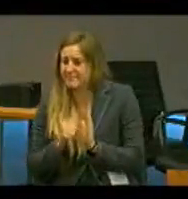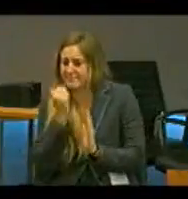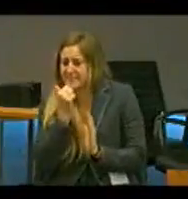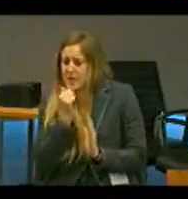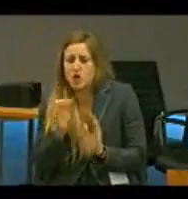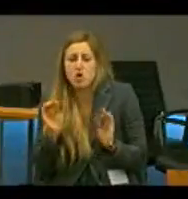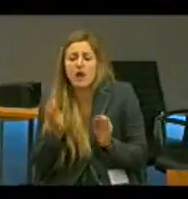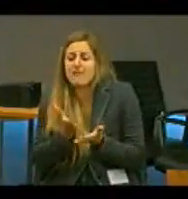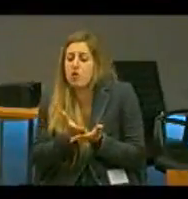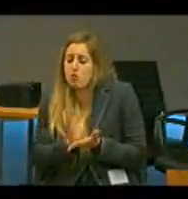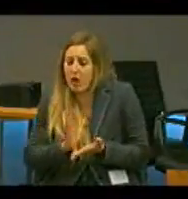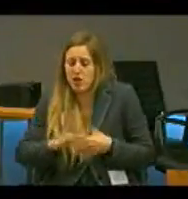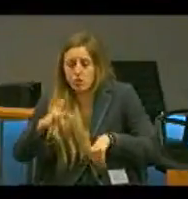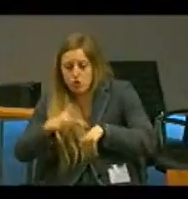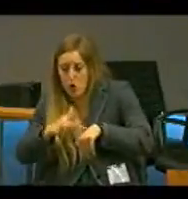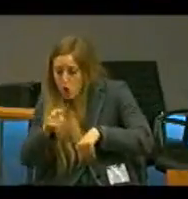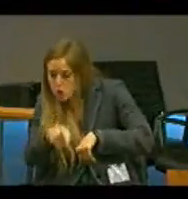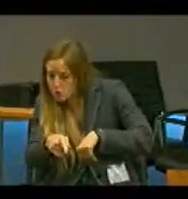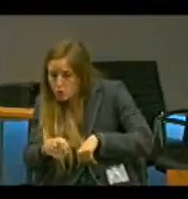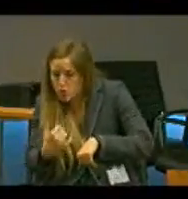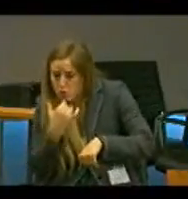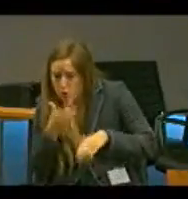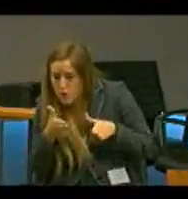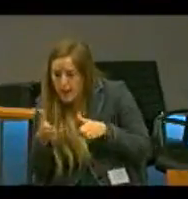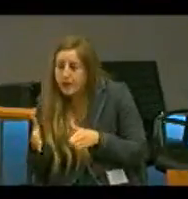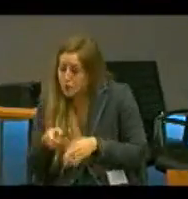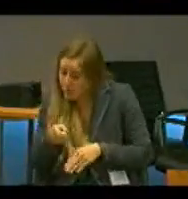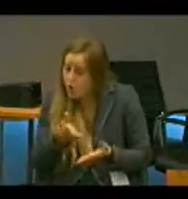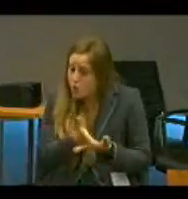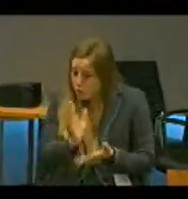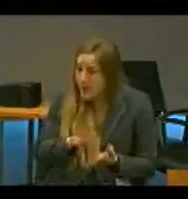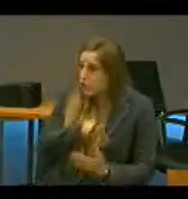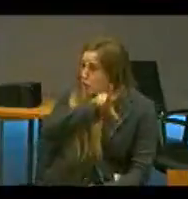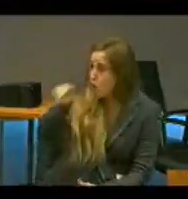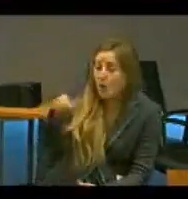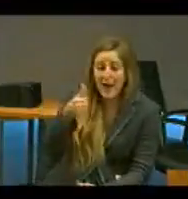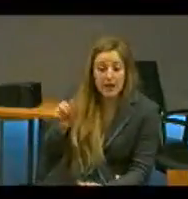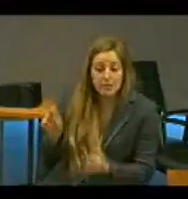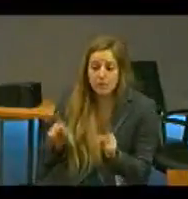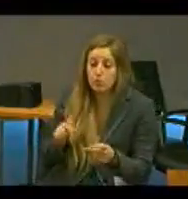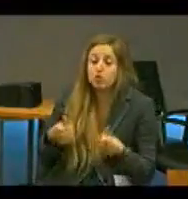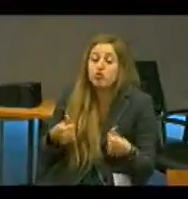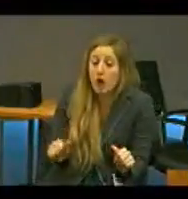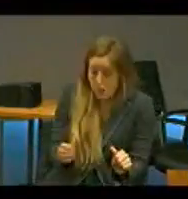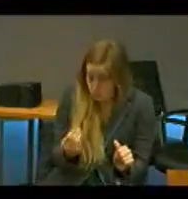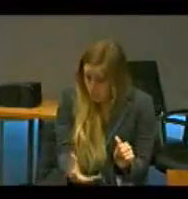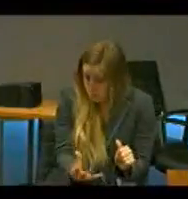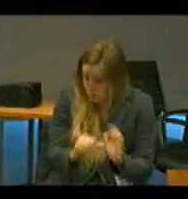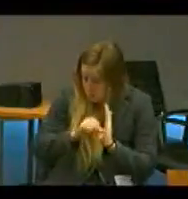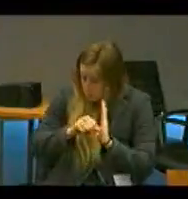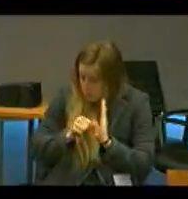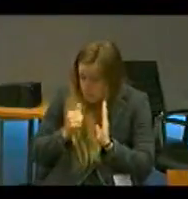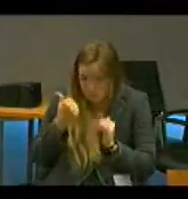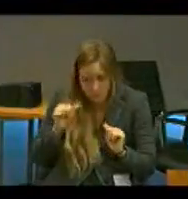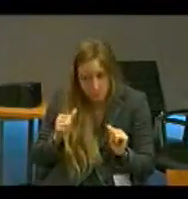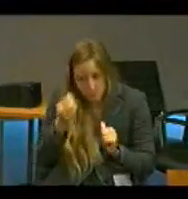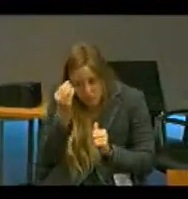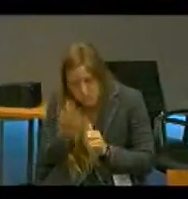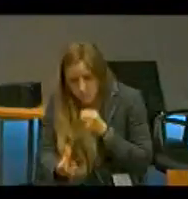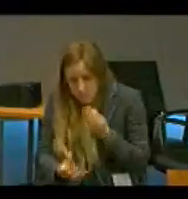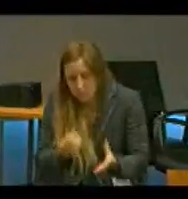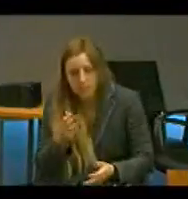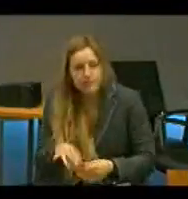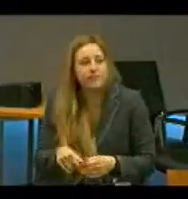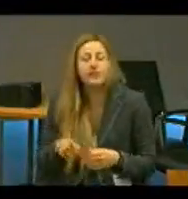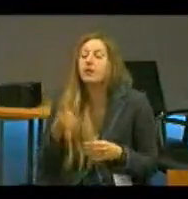to put their hands on her, and she has the right to say no to anybody who even tries. Part of what we